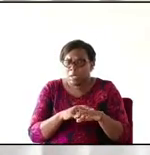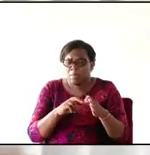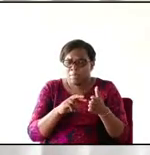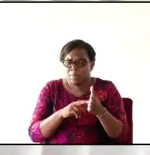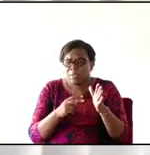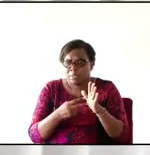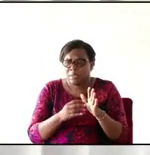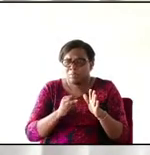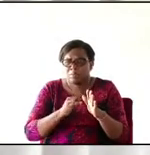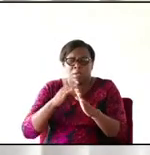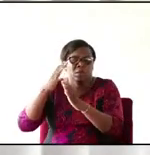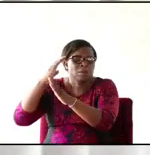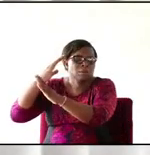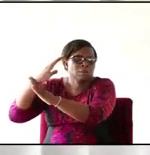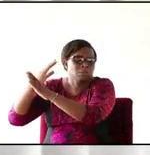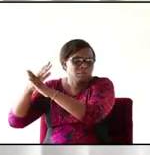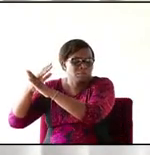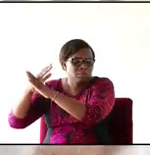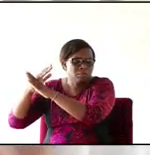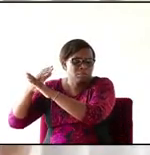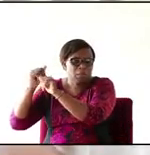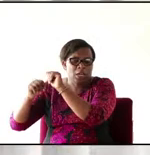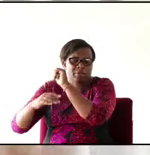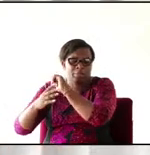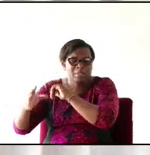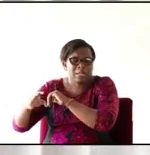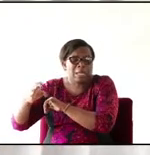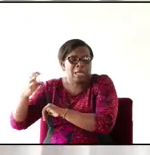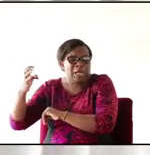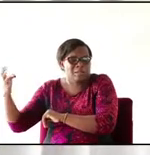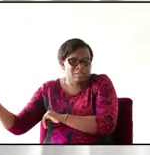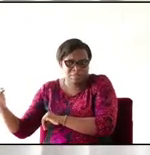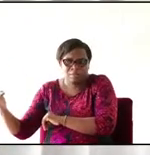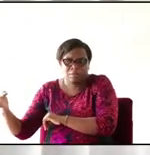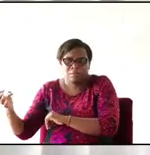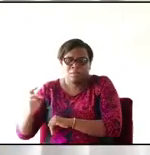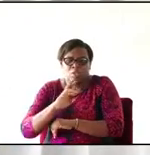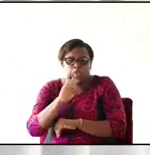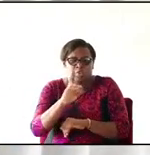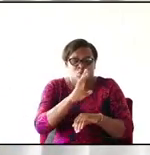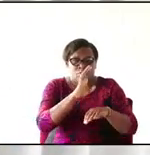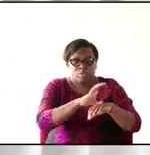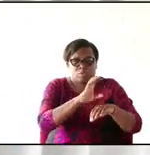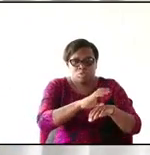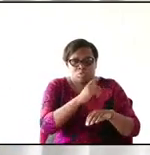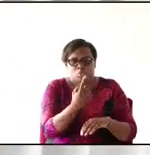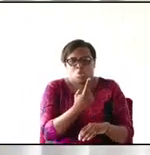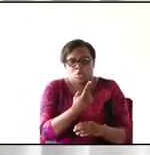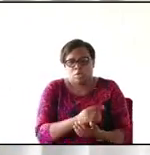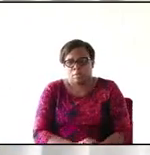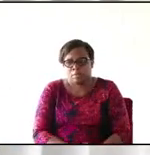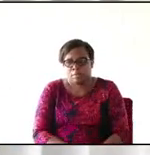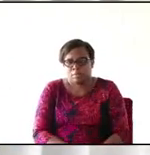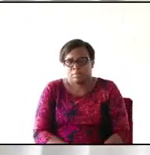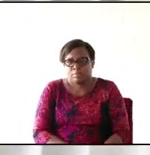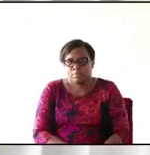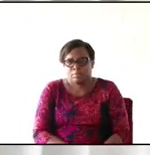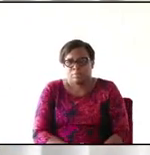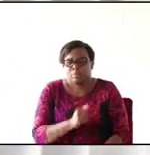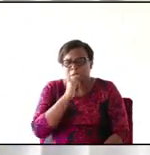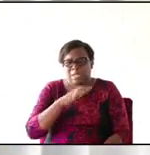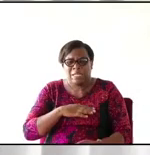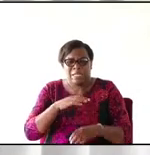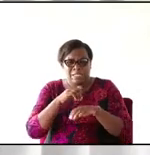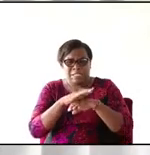I am blocking out a period of time for church. A lady sent me a